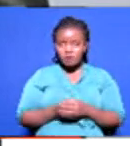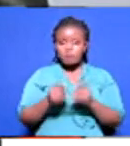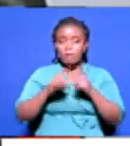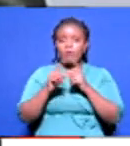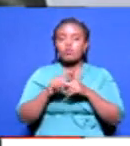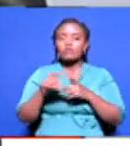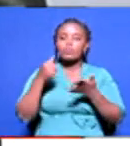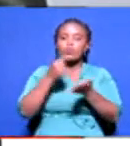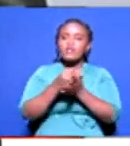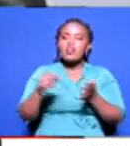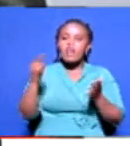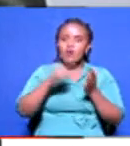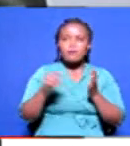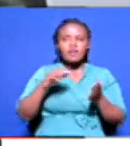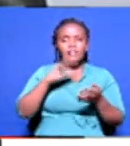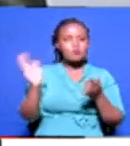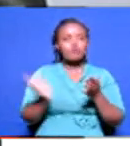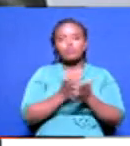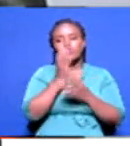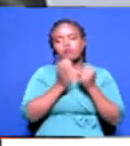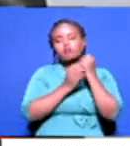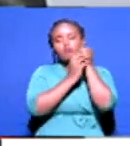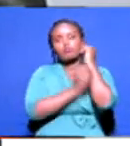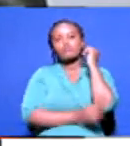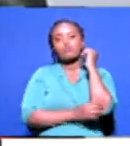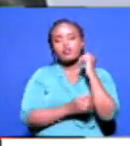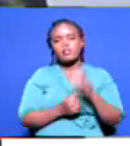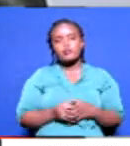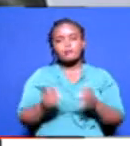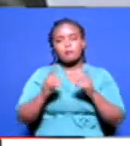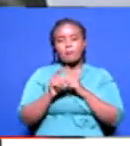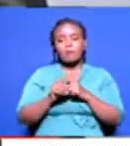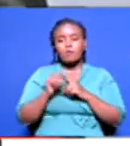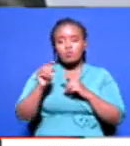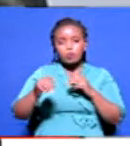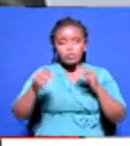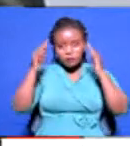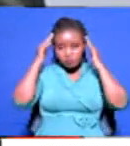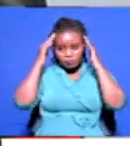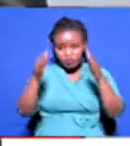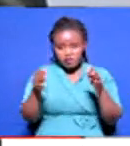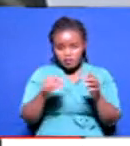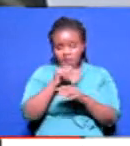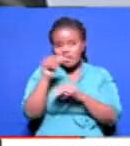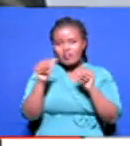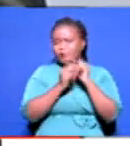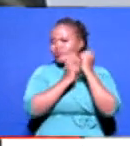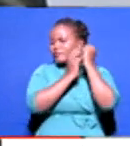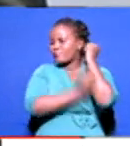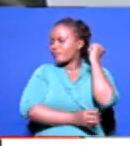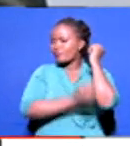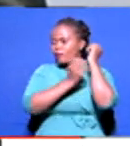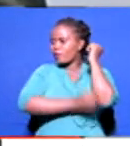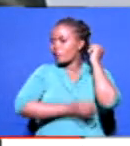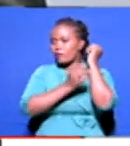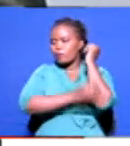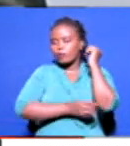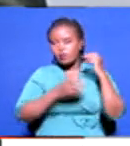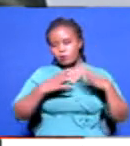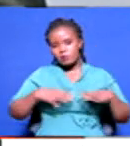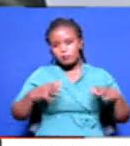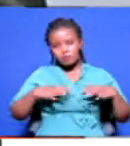in poverty mapping. And this really focuses on the poor of the poorest, you know, who are at the bottom. So it helps